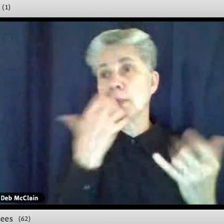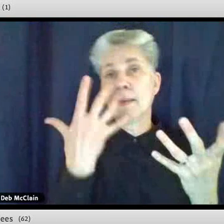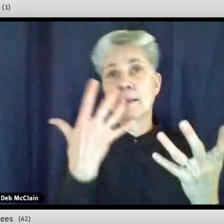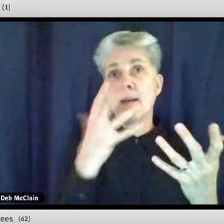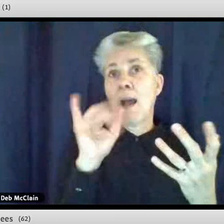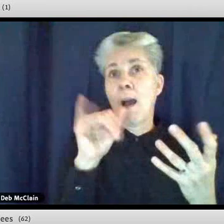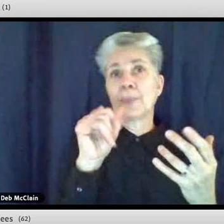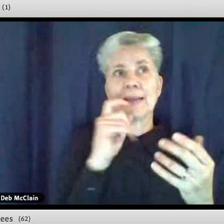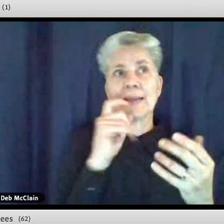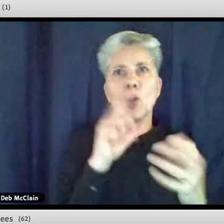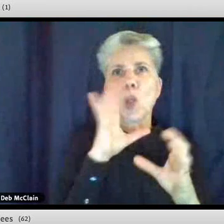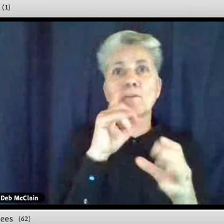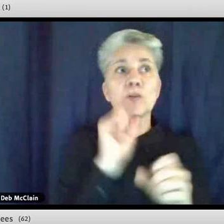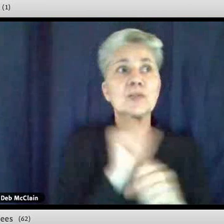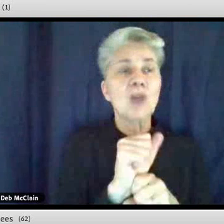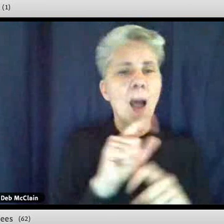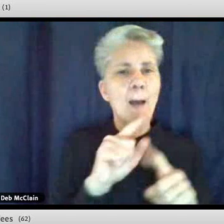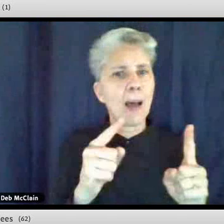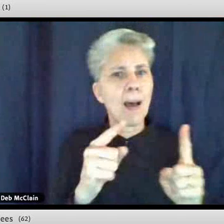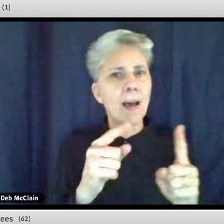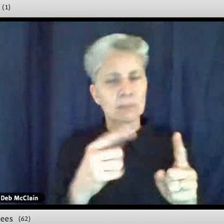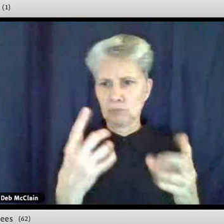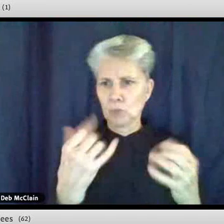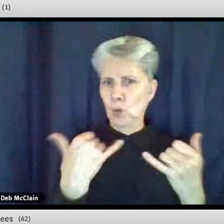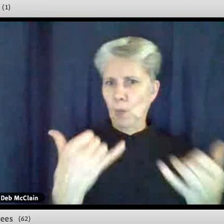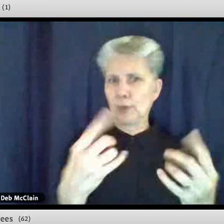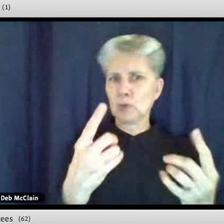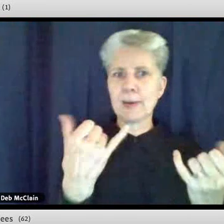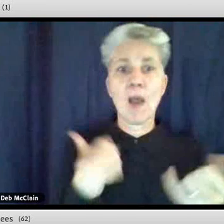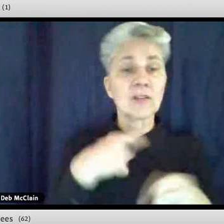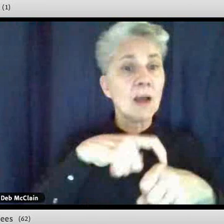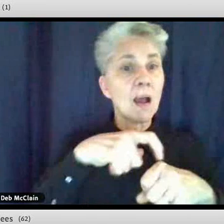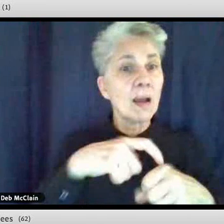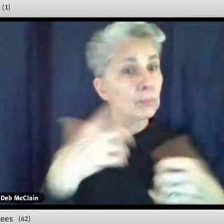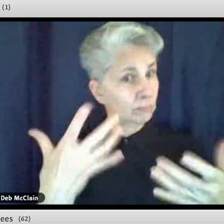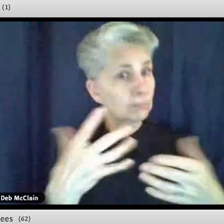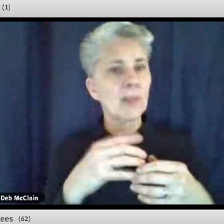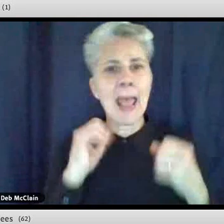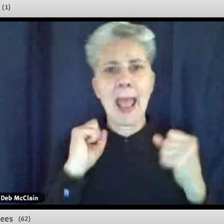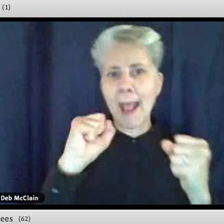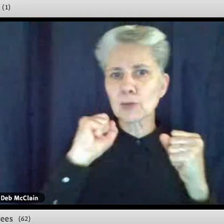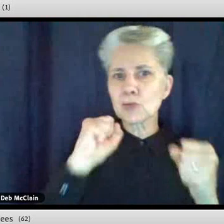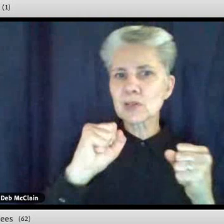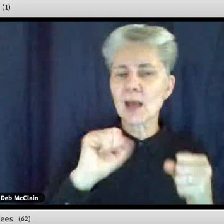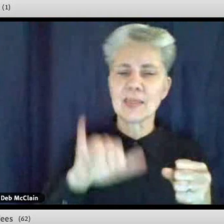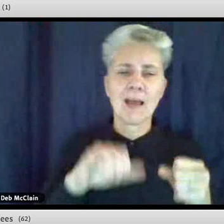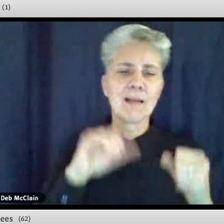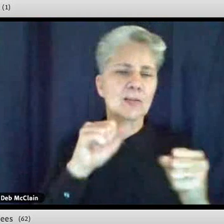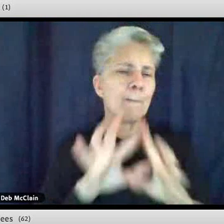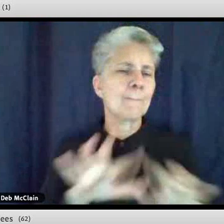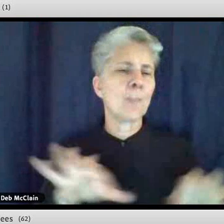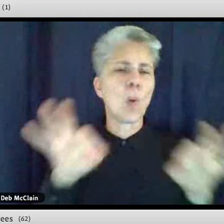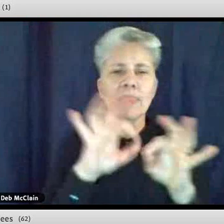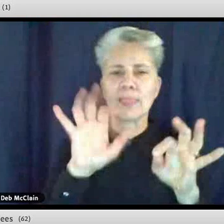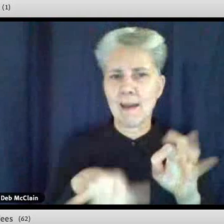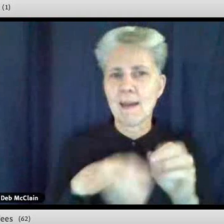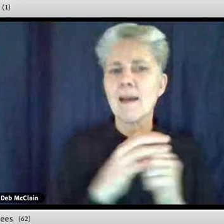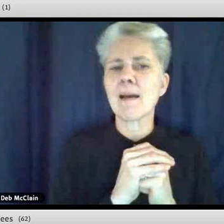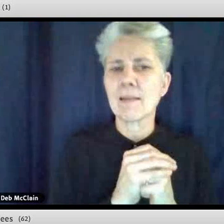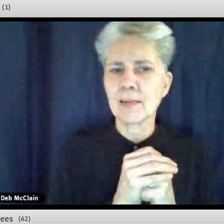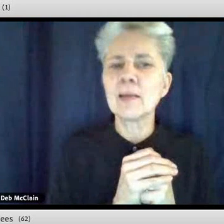And it's a good time to do that because you don't usually update your resume until you're looking for a job, but why not do it now when you have some